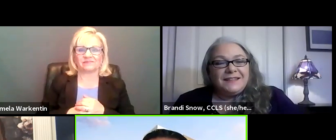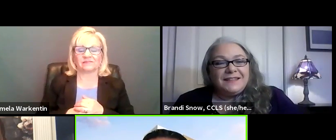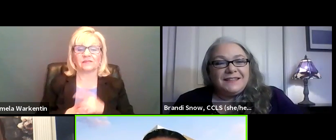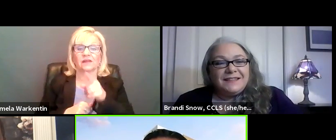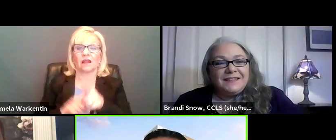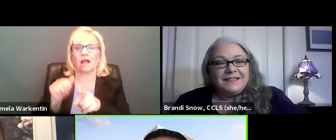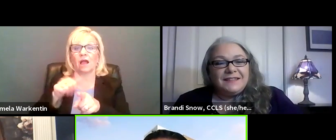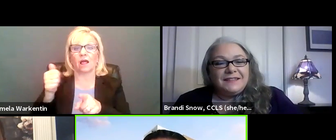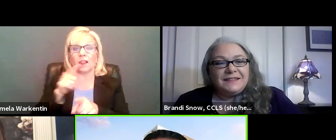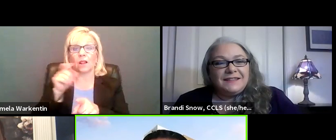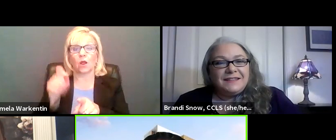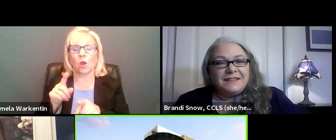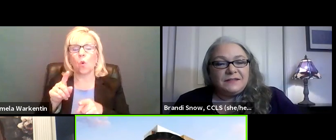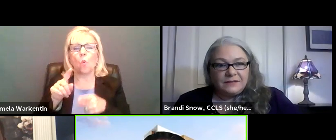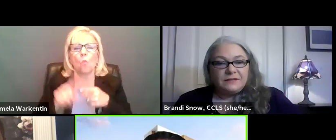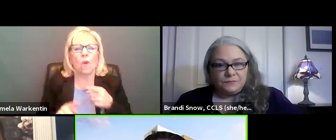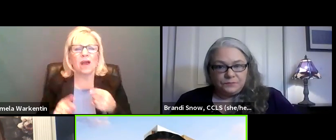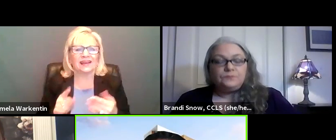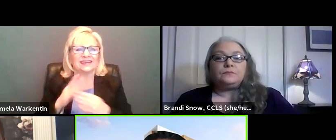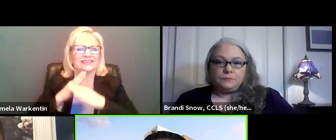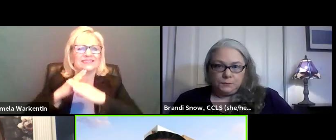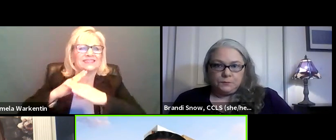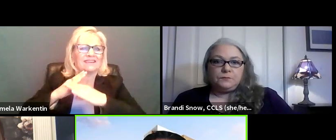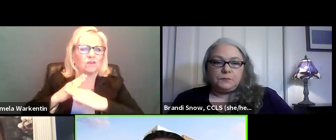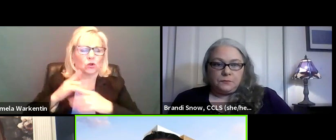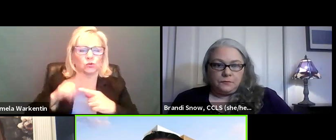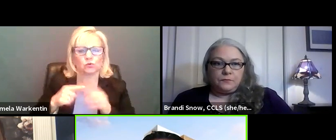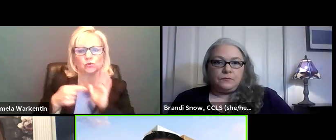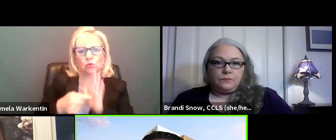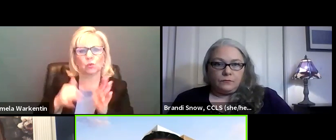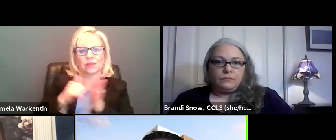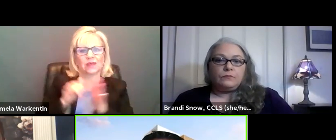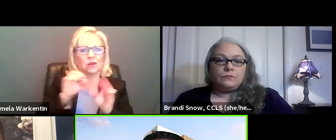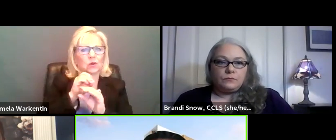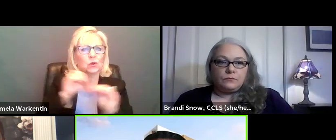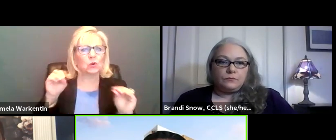is, what safeguards are there to ensure that there isn't any abuse